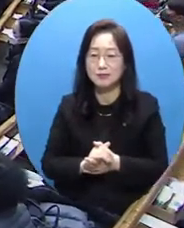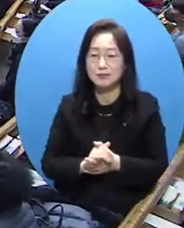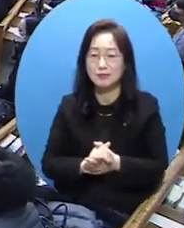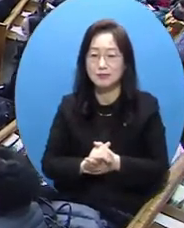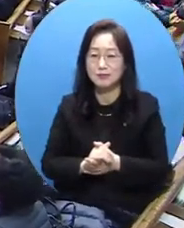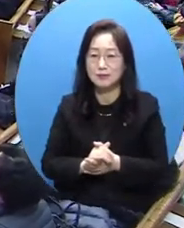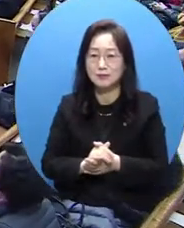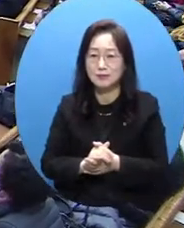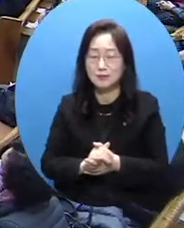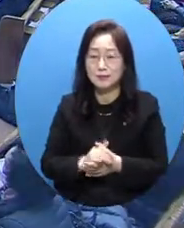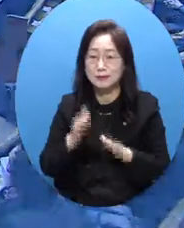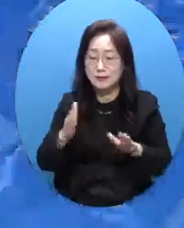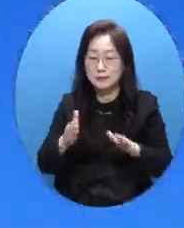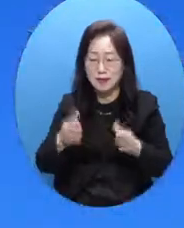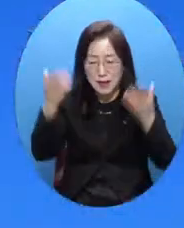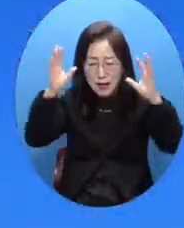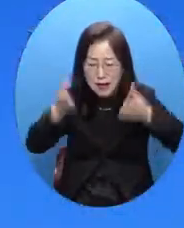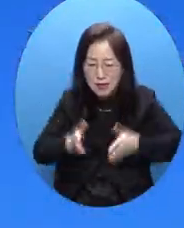foreign